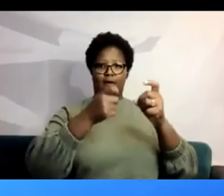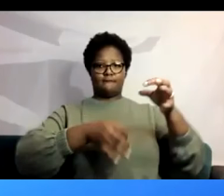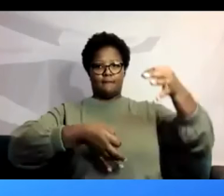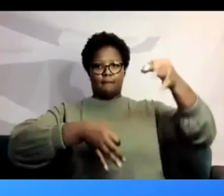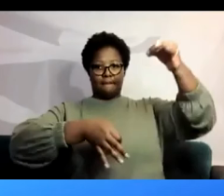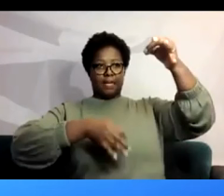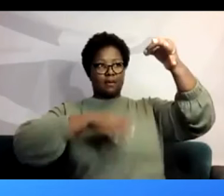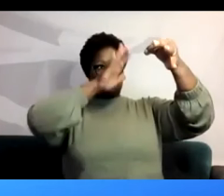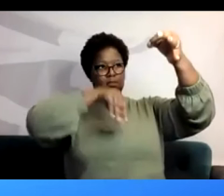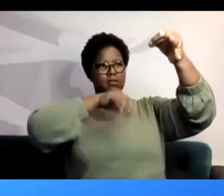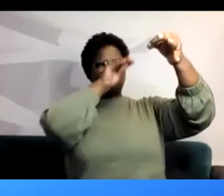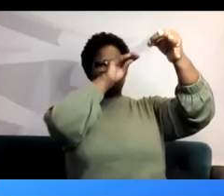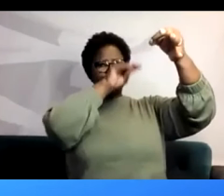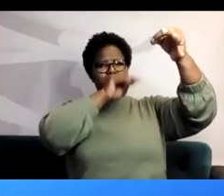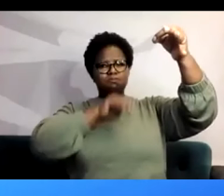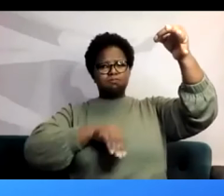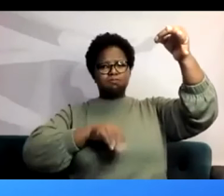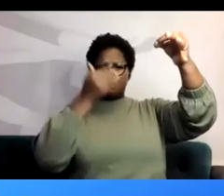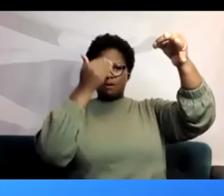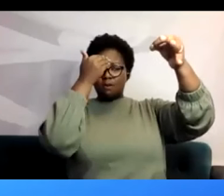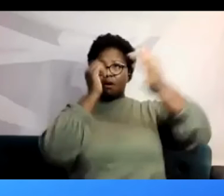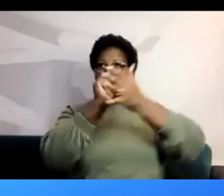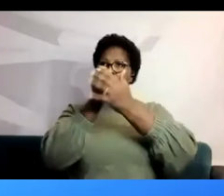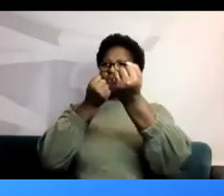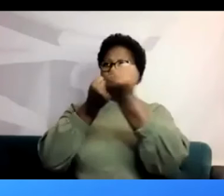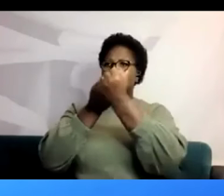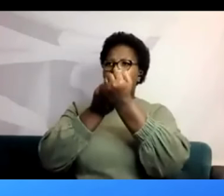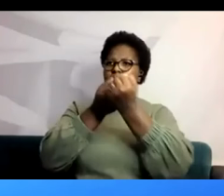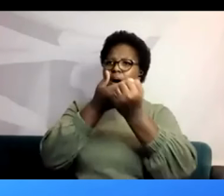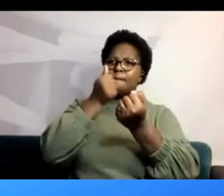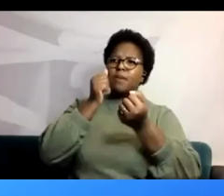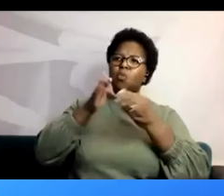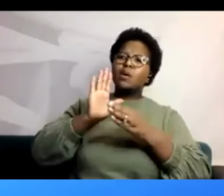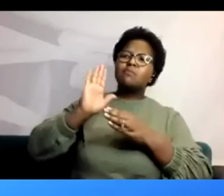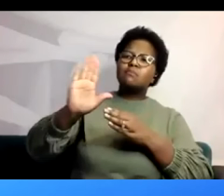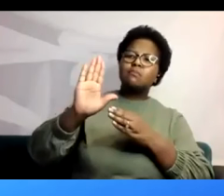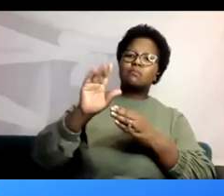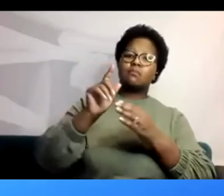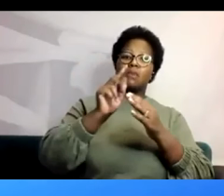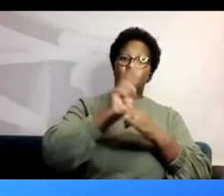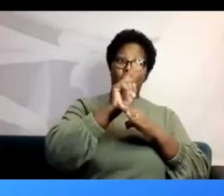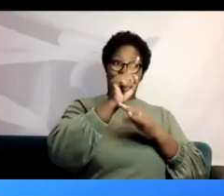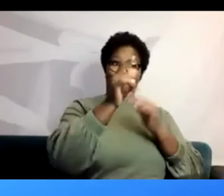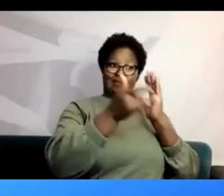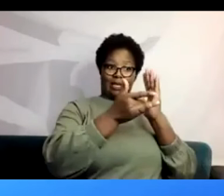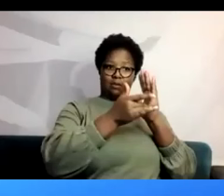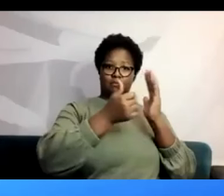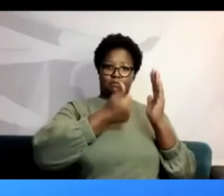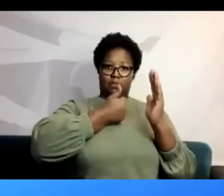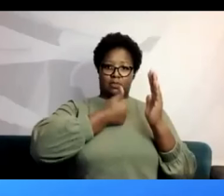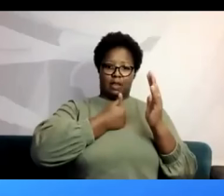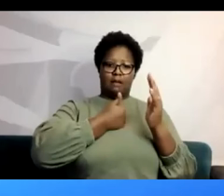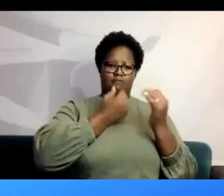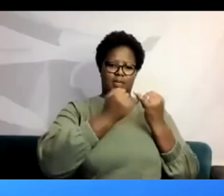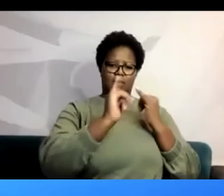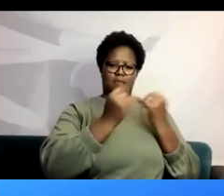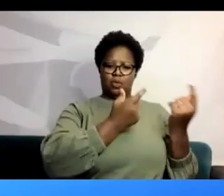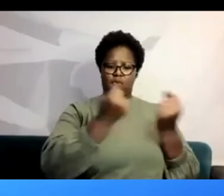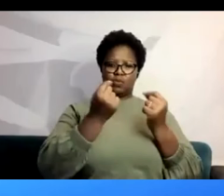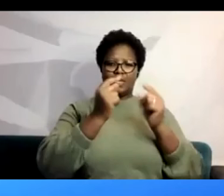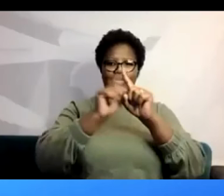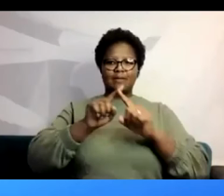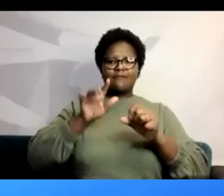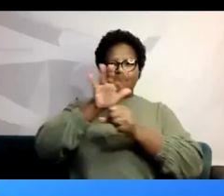to help others know how to best support the person to use their assistive technology in different environments. Next